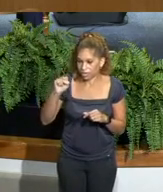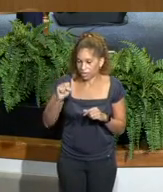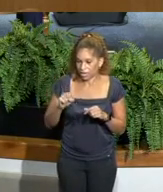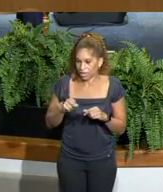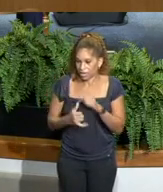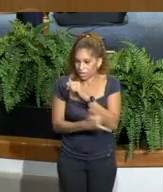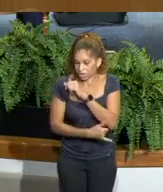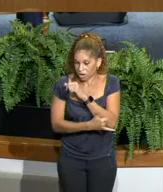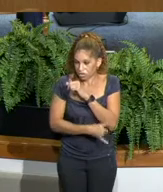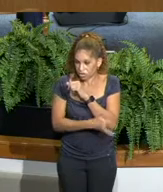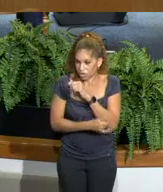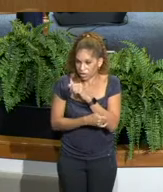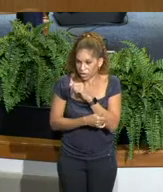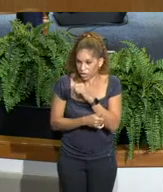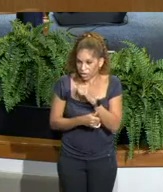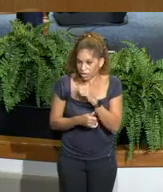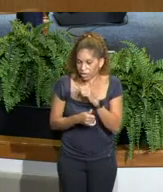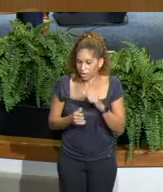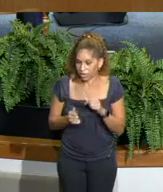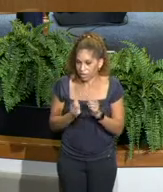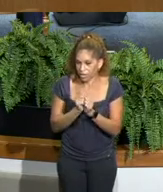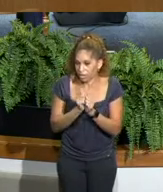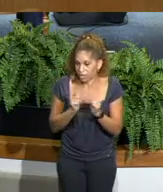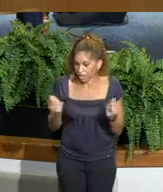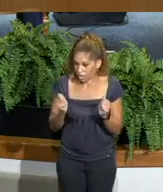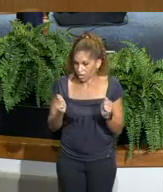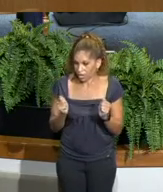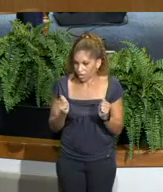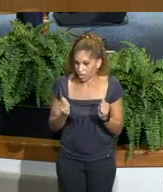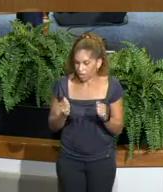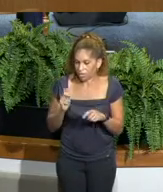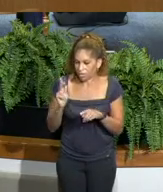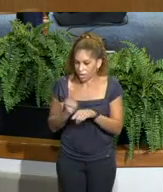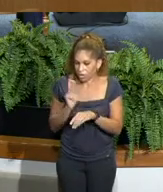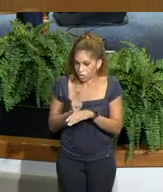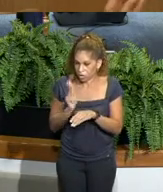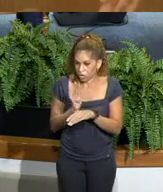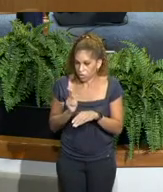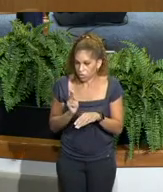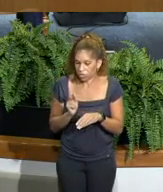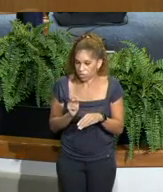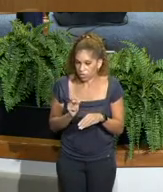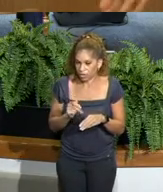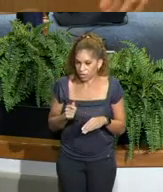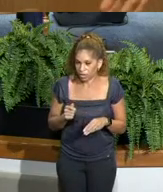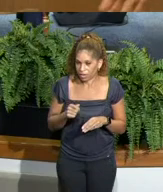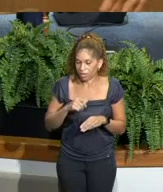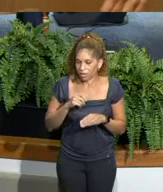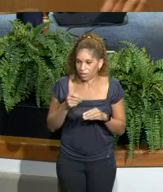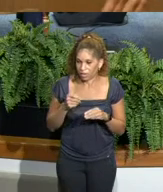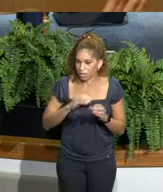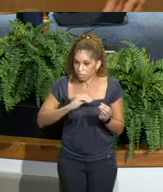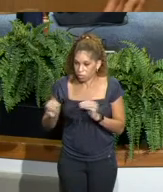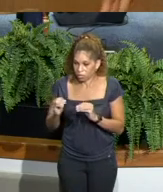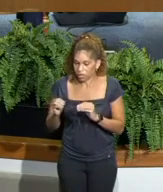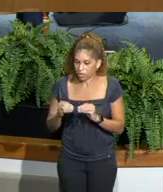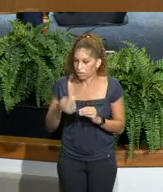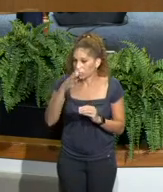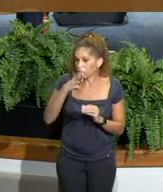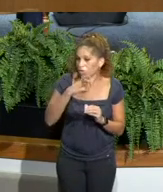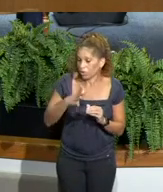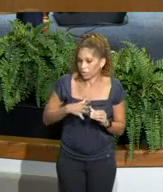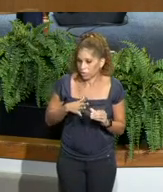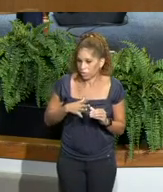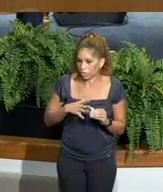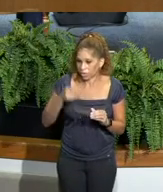they used the animosity against the civil rights movement, the women's movement, the labor movement, and the peace movement to split